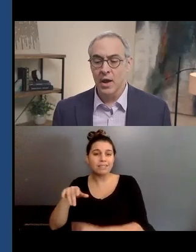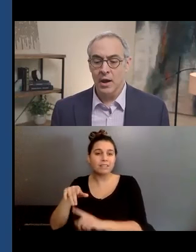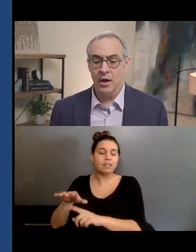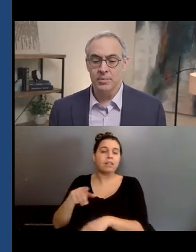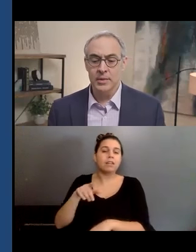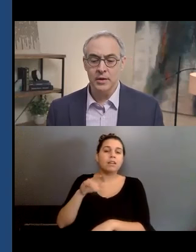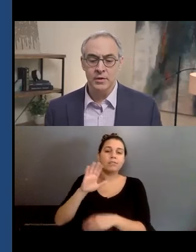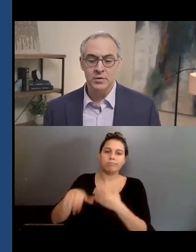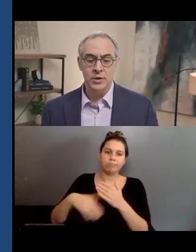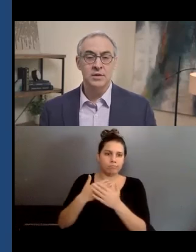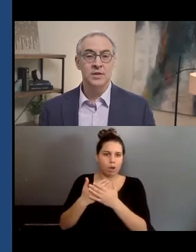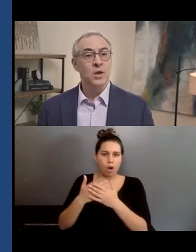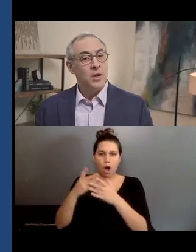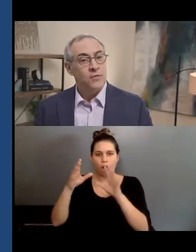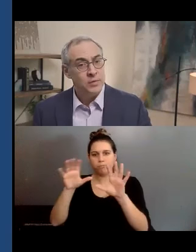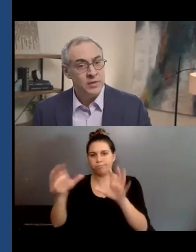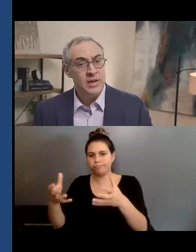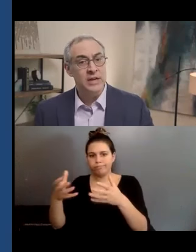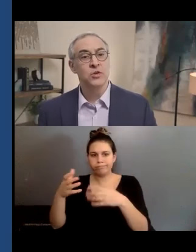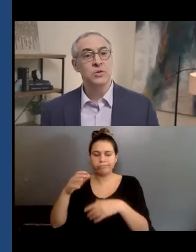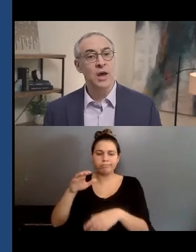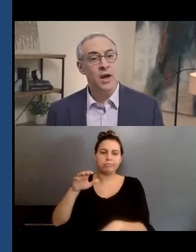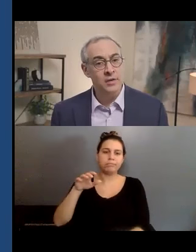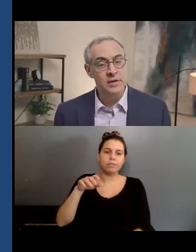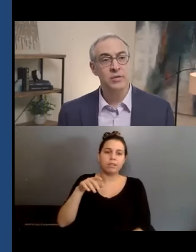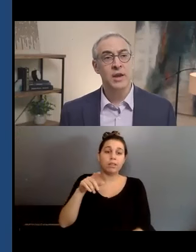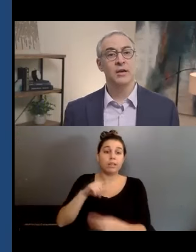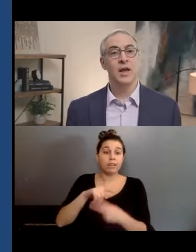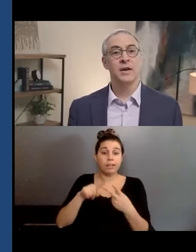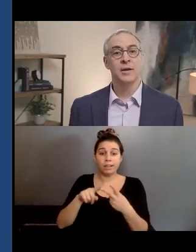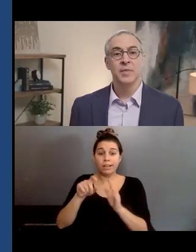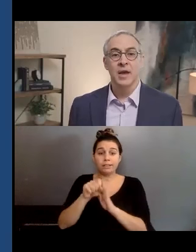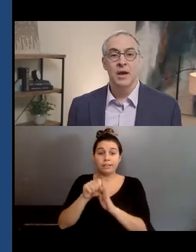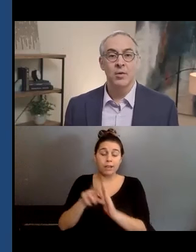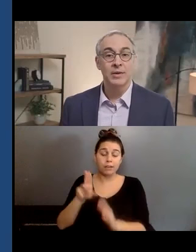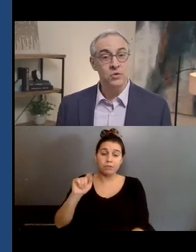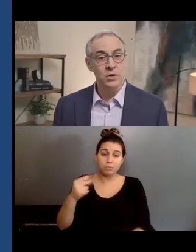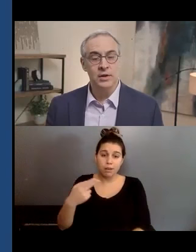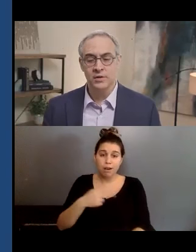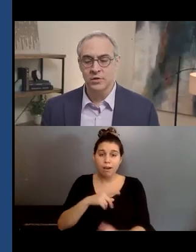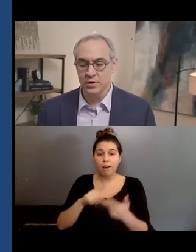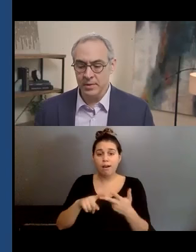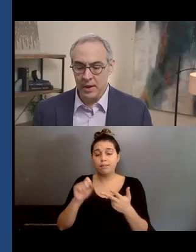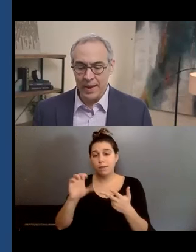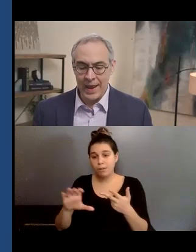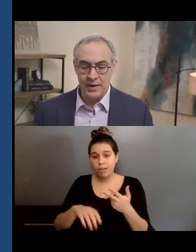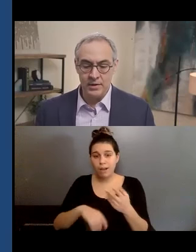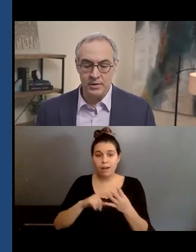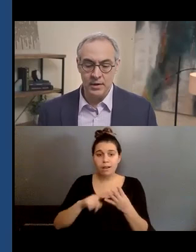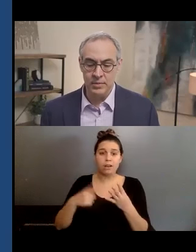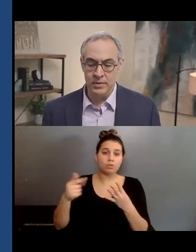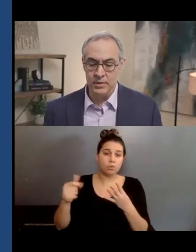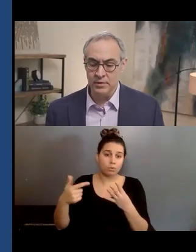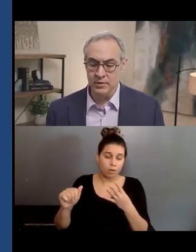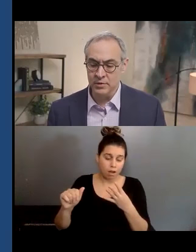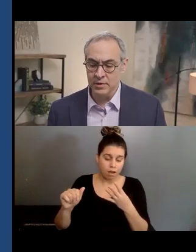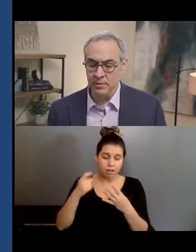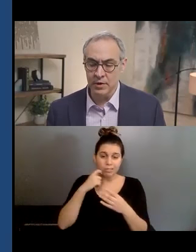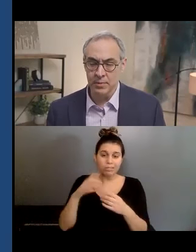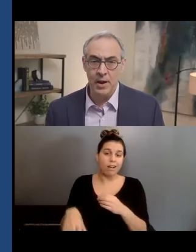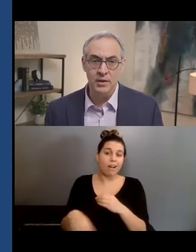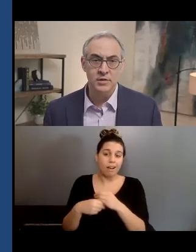sector experience this. Involved with the state of Utah, South Carolina, and Georgia has just added this